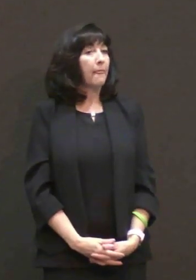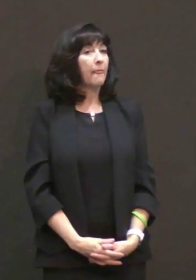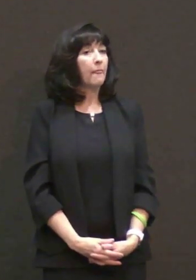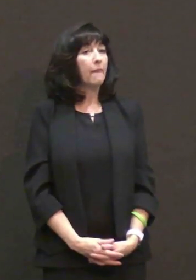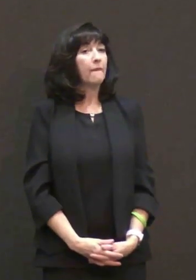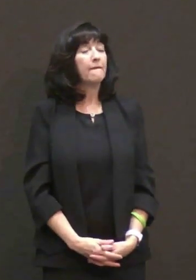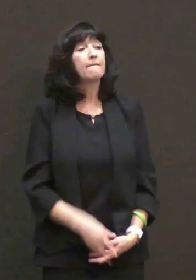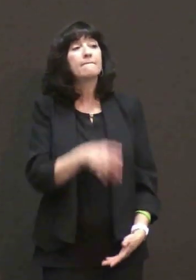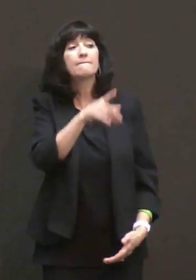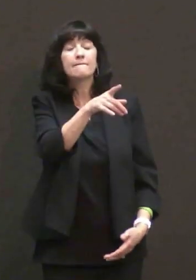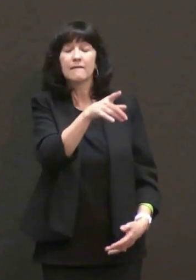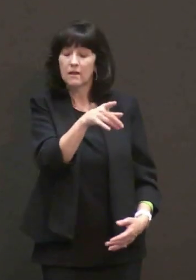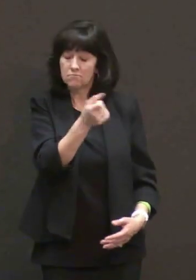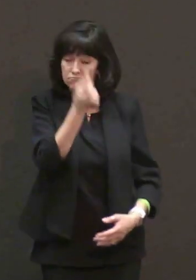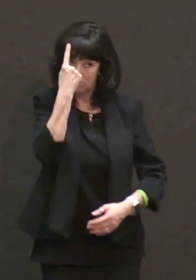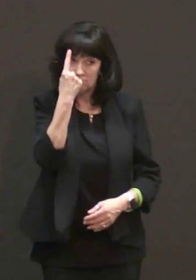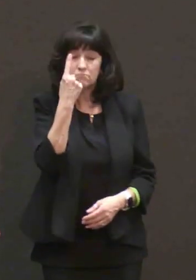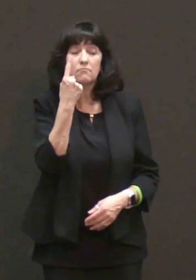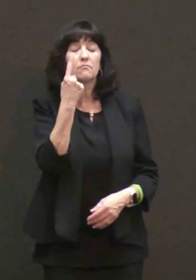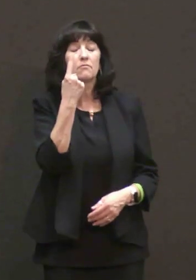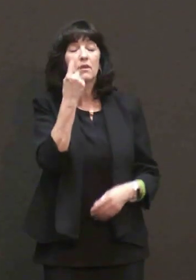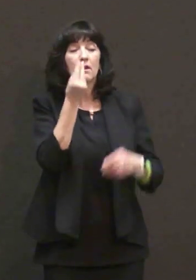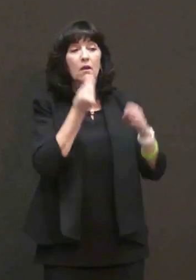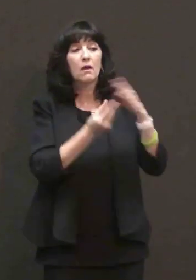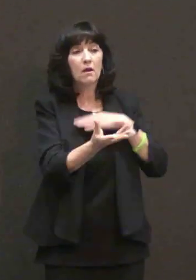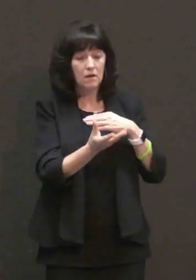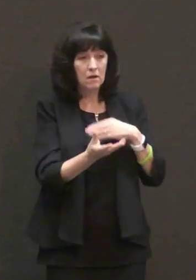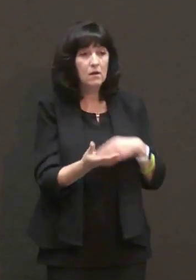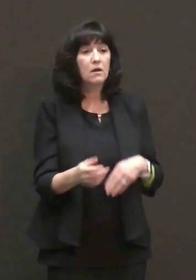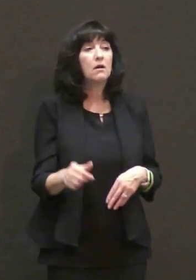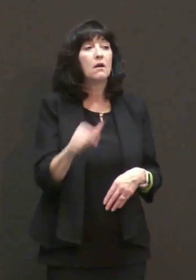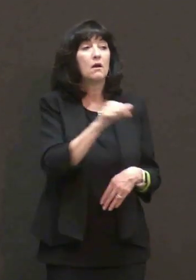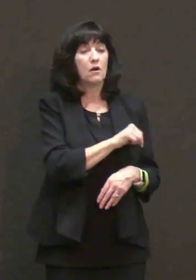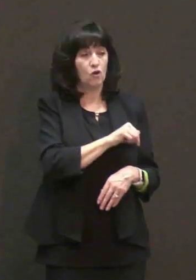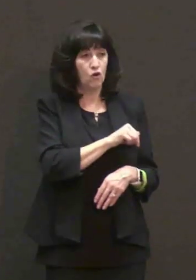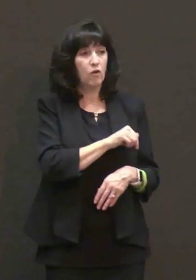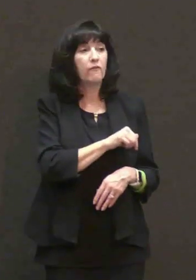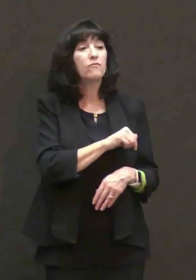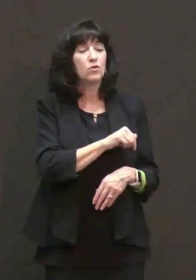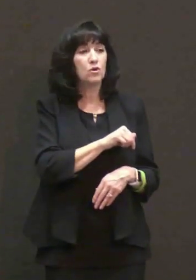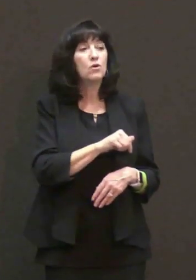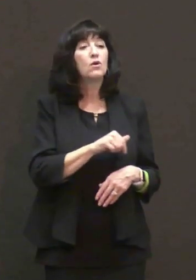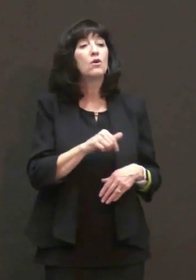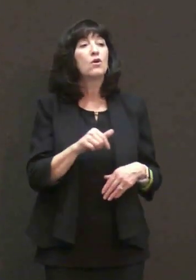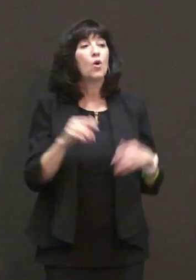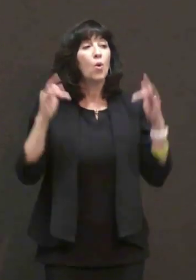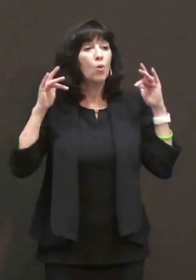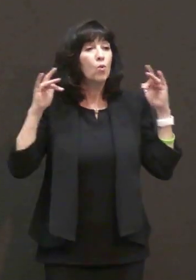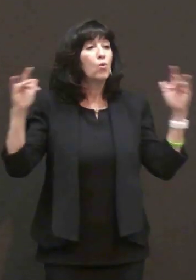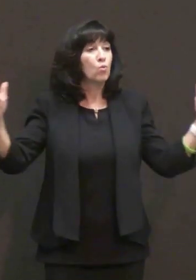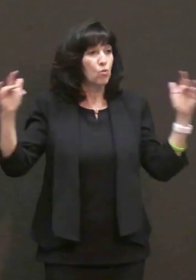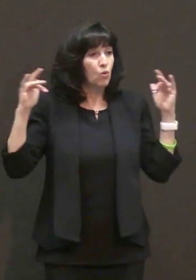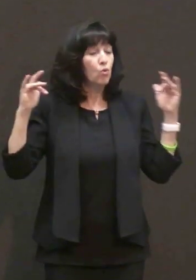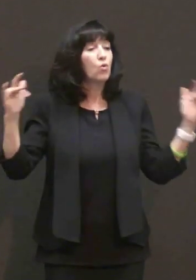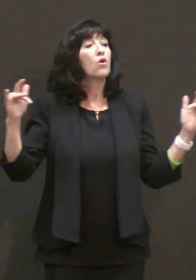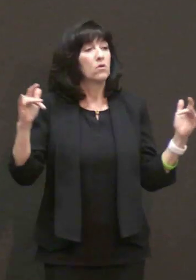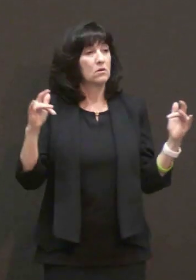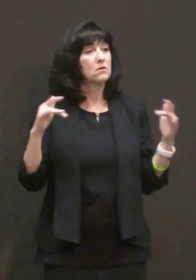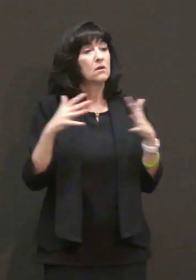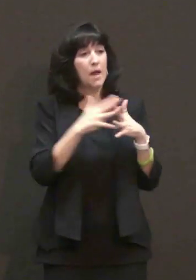And then, by the way, there's a whole series of states in rural America which don't have high